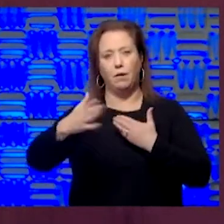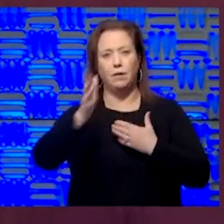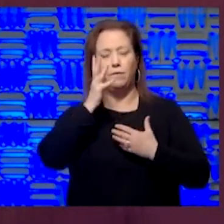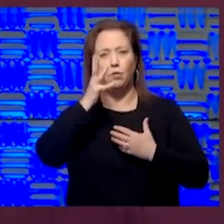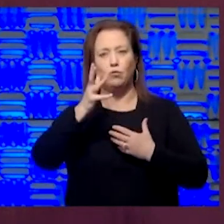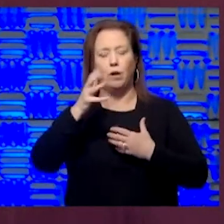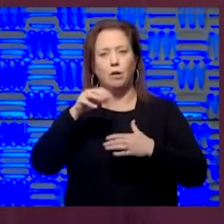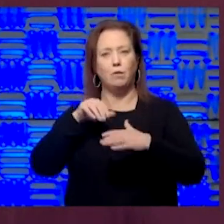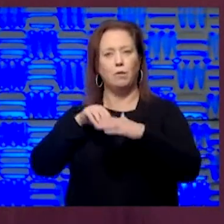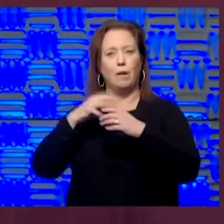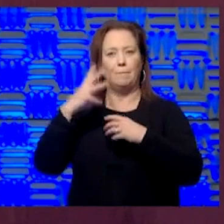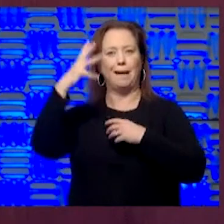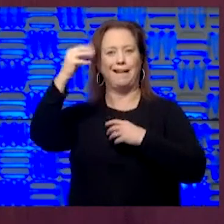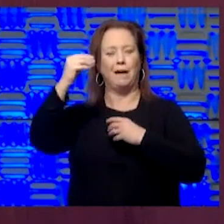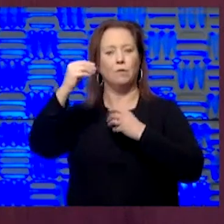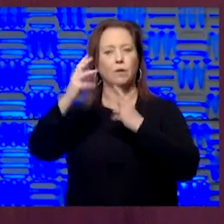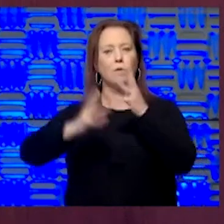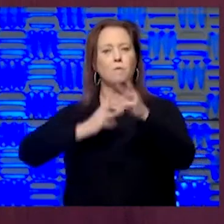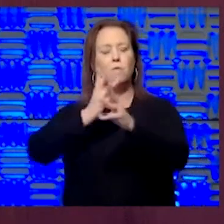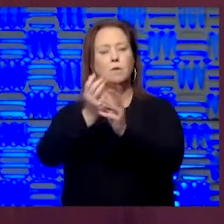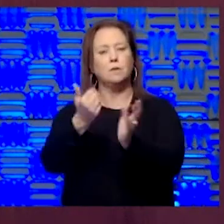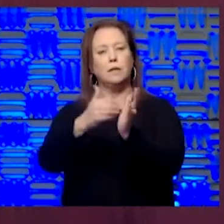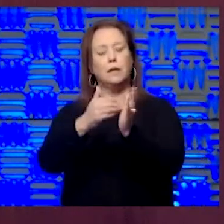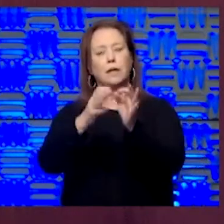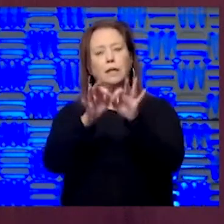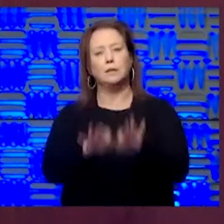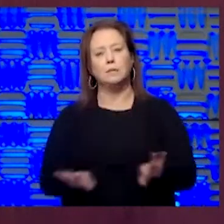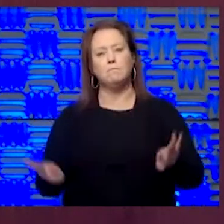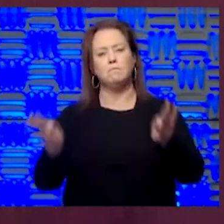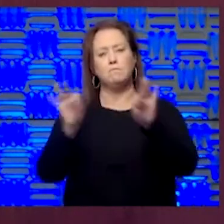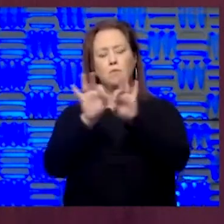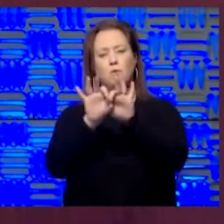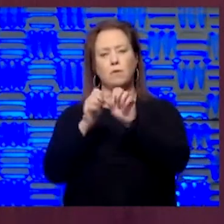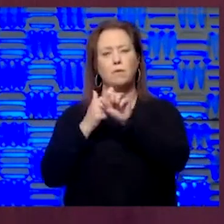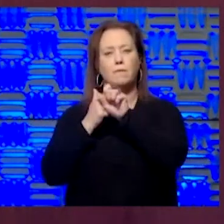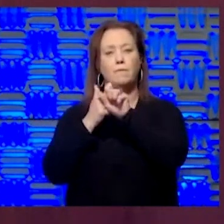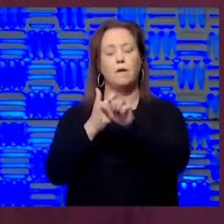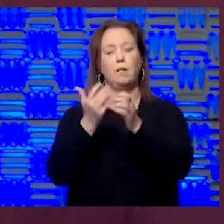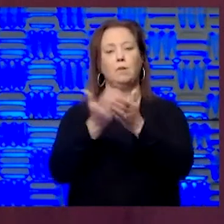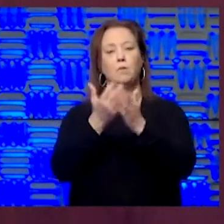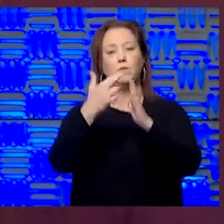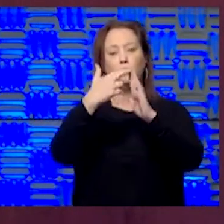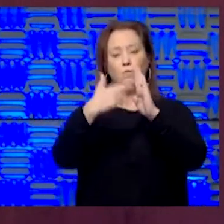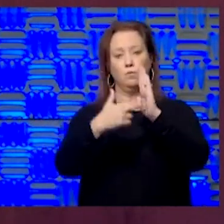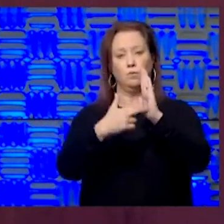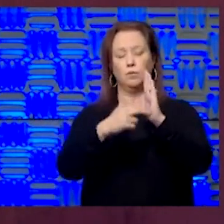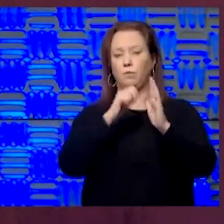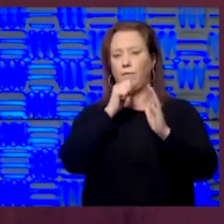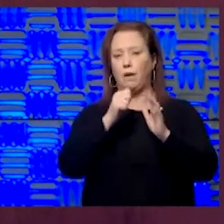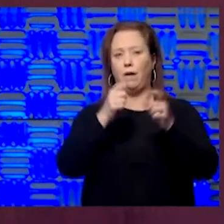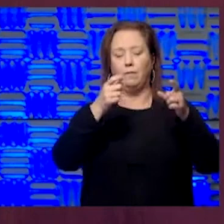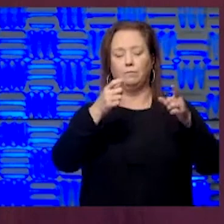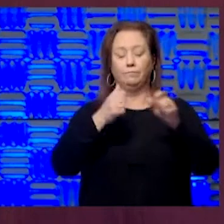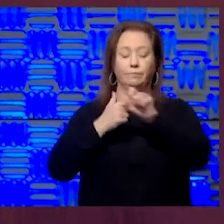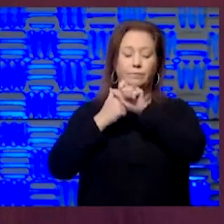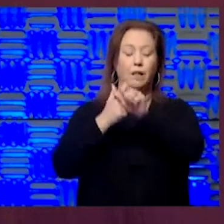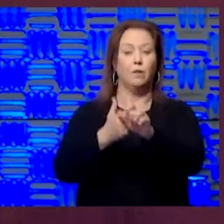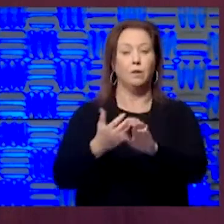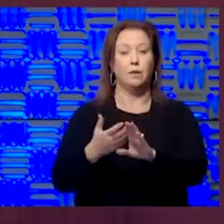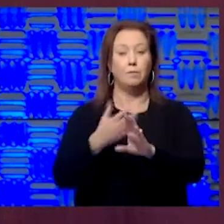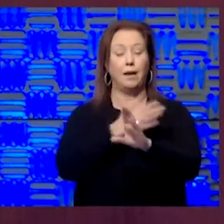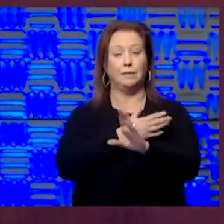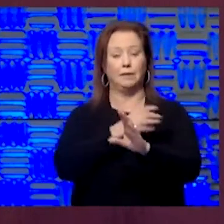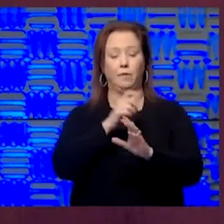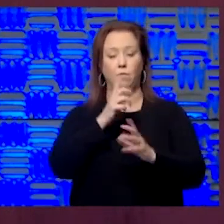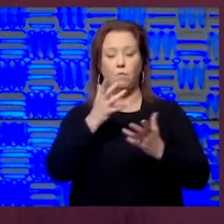into society, it'll be so important to still follow these new rules that we haven't had to follow in the past if we